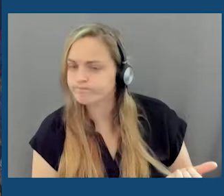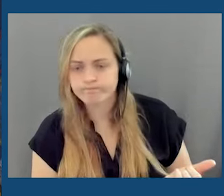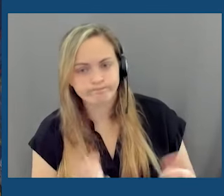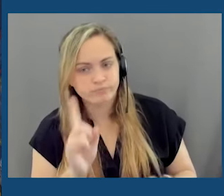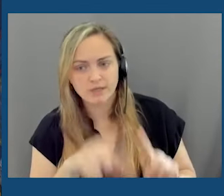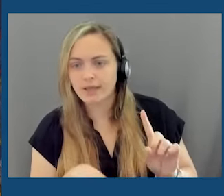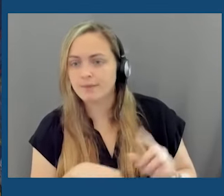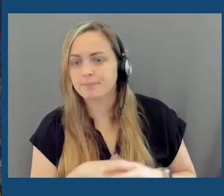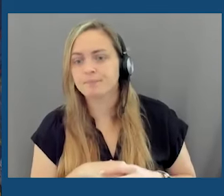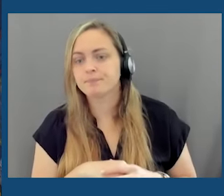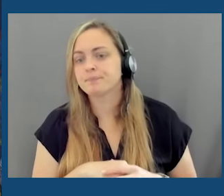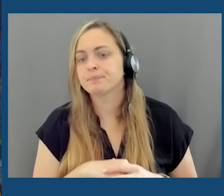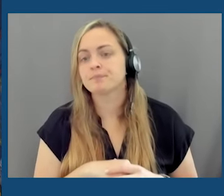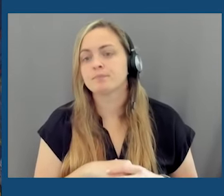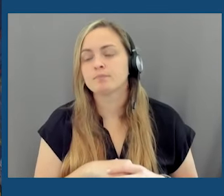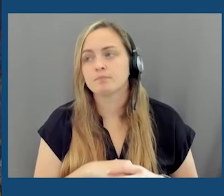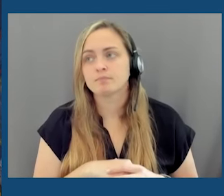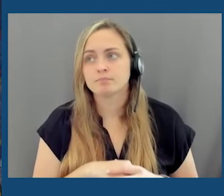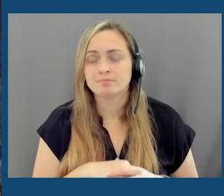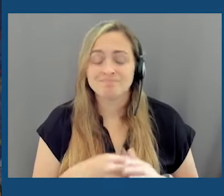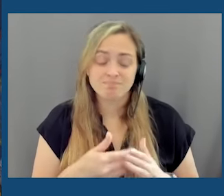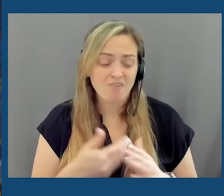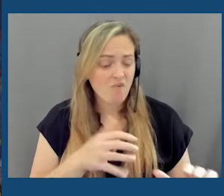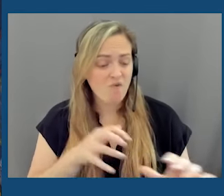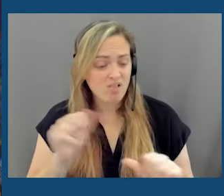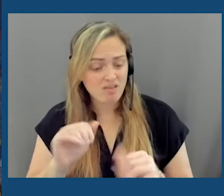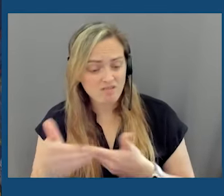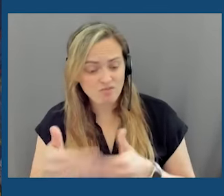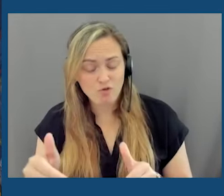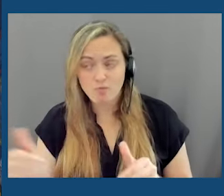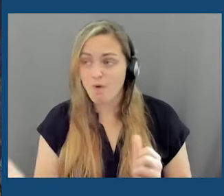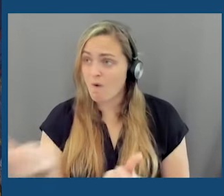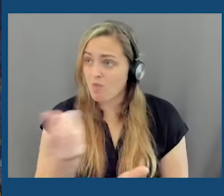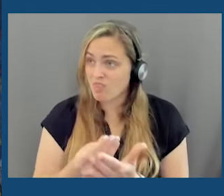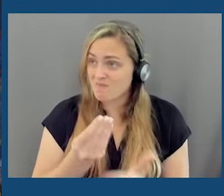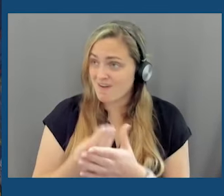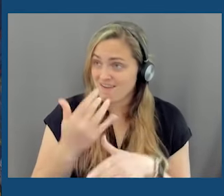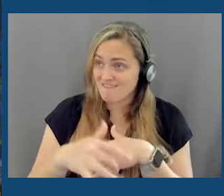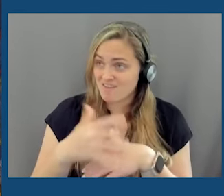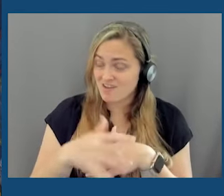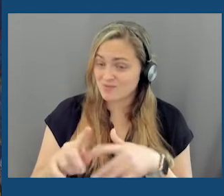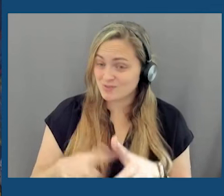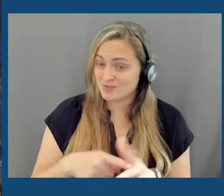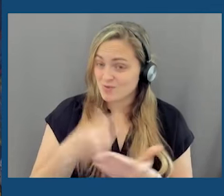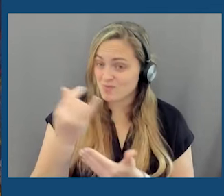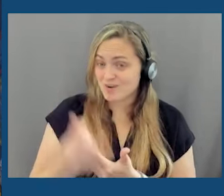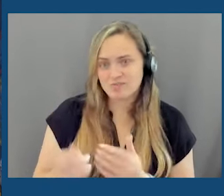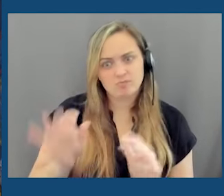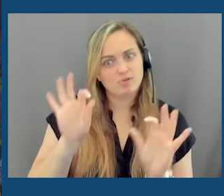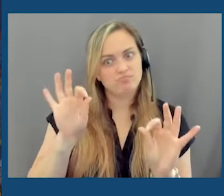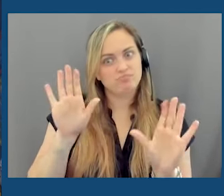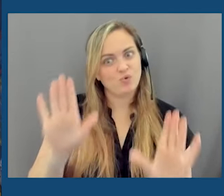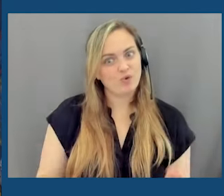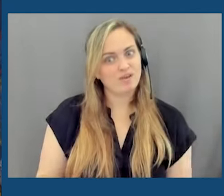I would love that before we leave this room, we have all the money that we need to start the project.